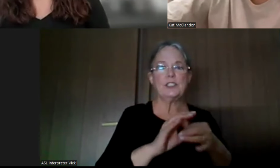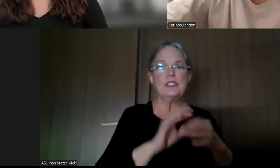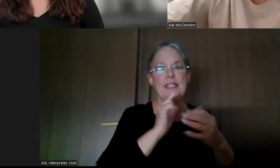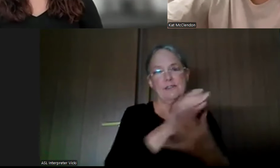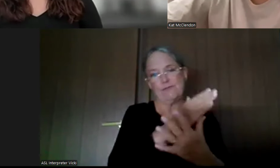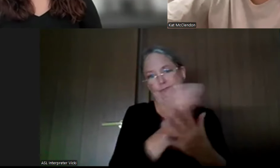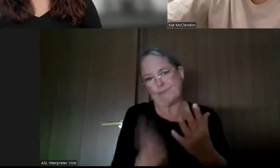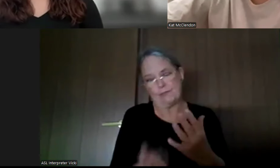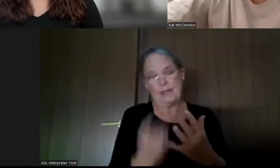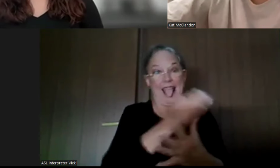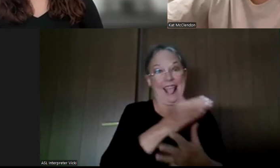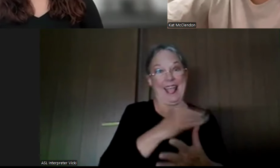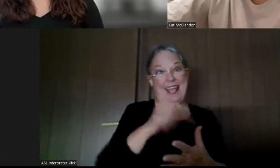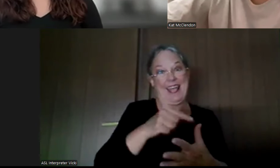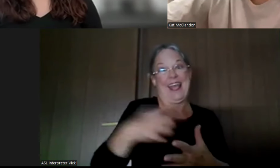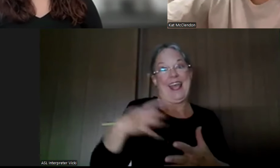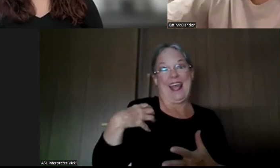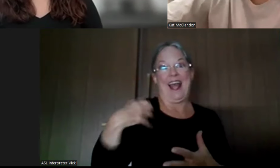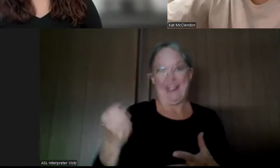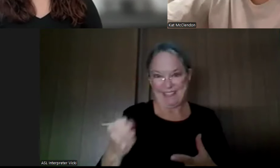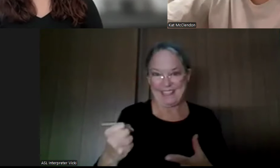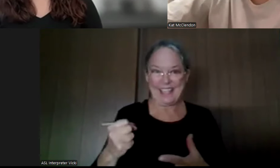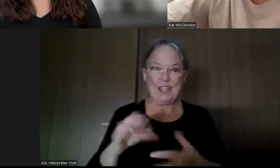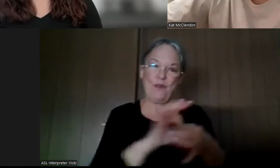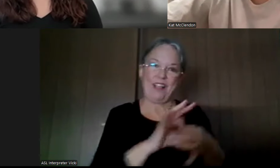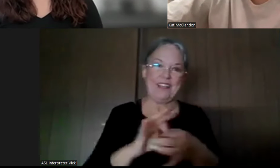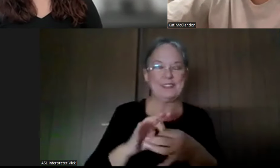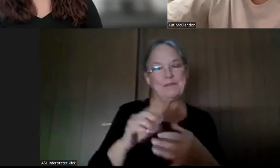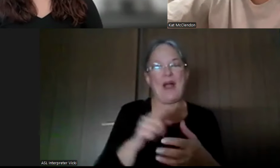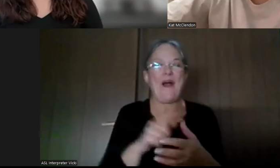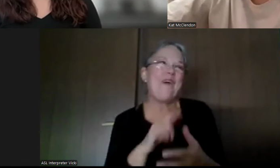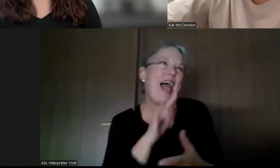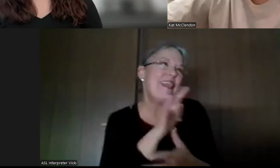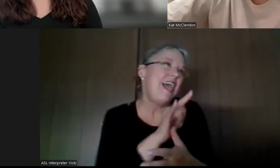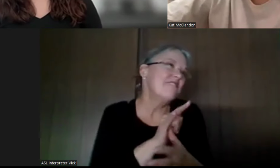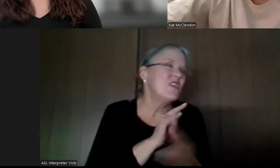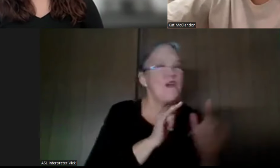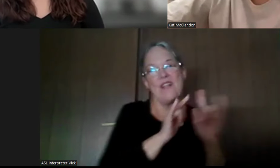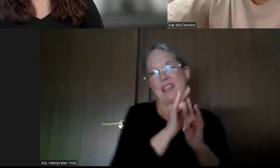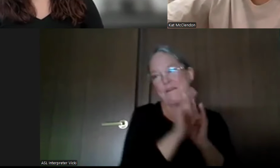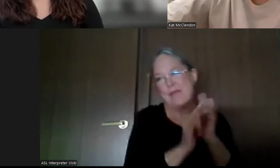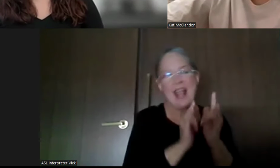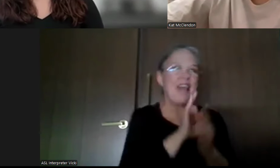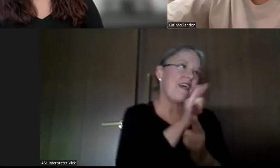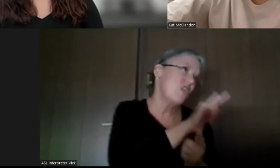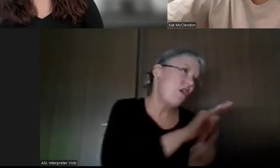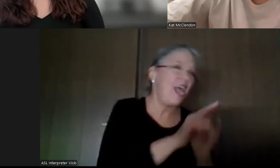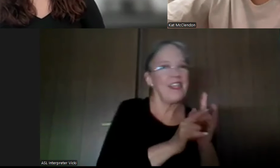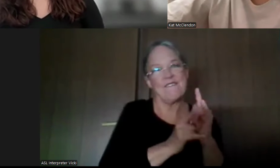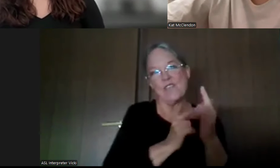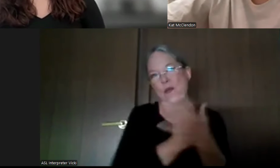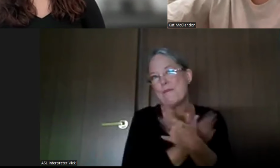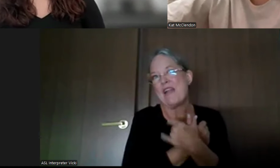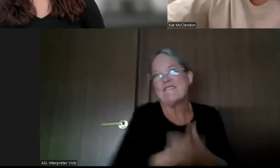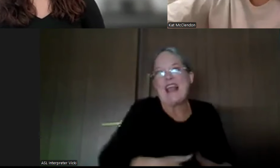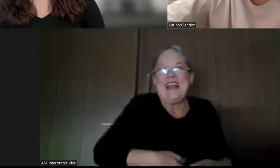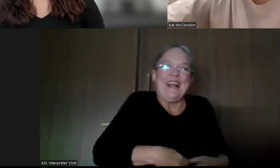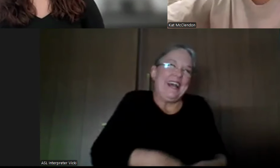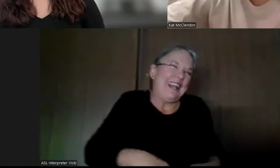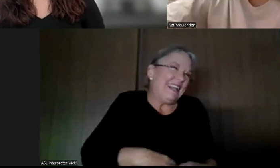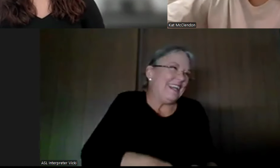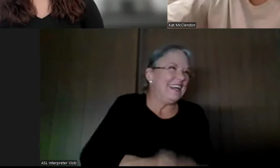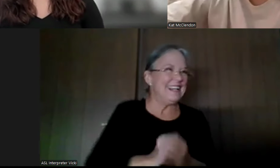healthy, I say it all the time, like in the beginning, you're like, oh, I love you. Yeah, you love me. Butterflies and all of those good things,